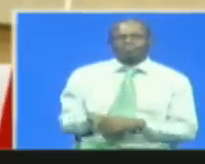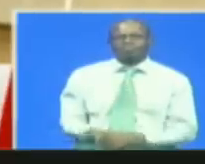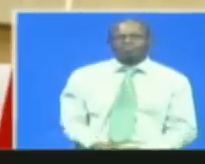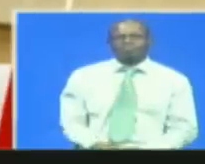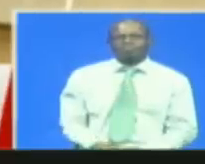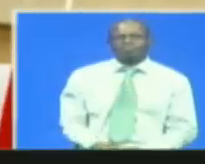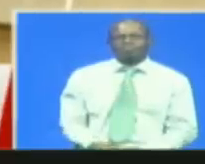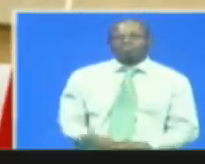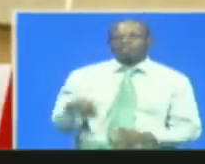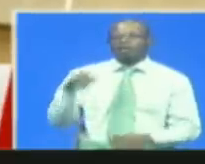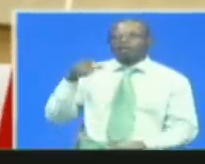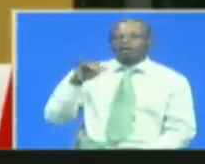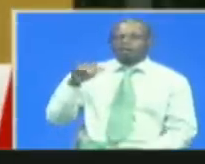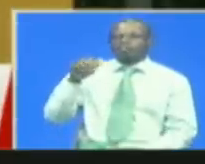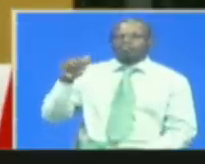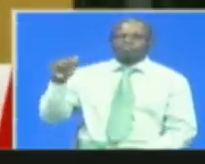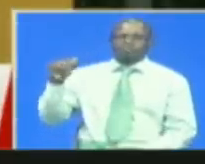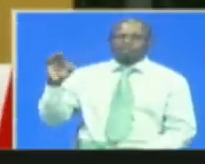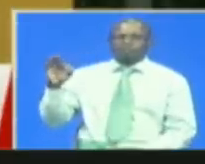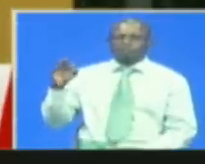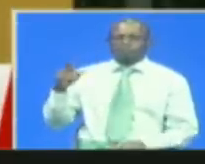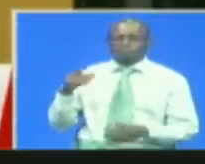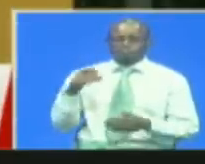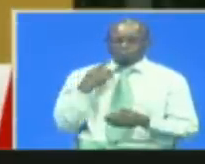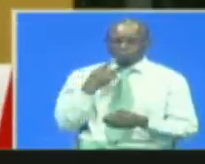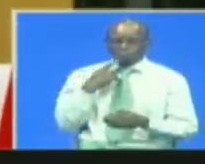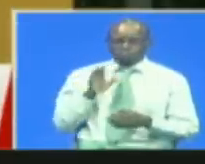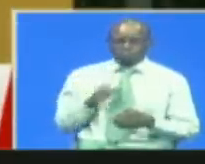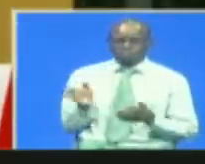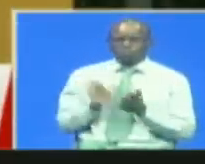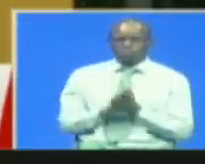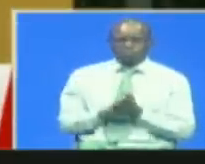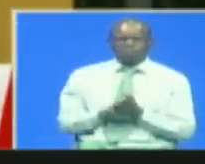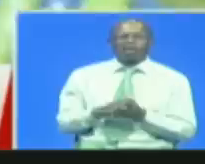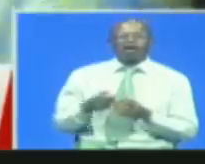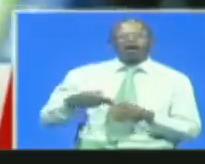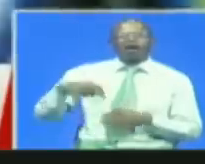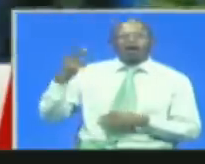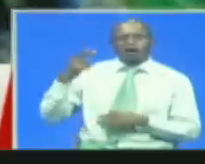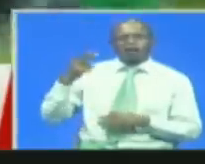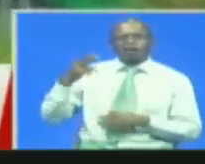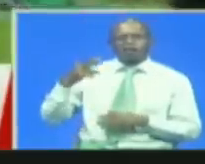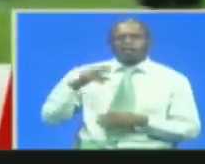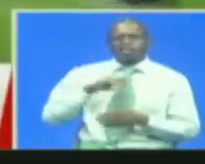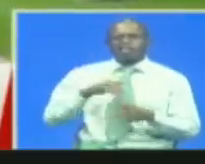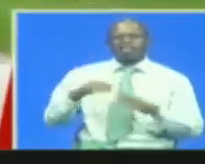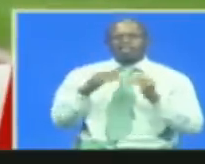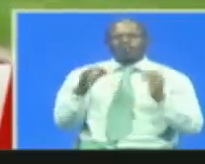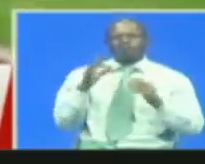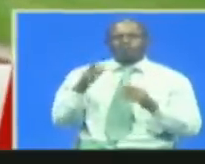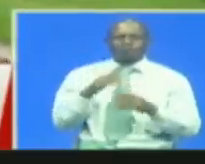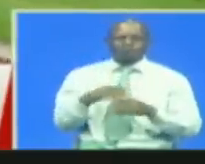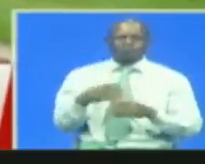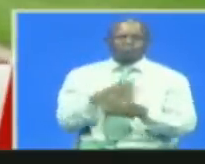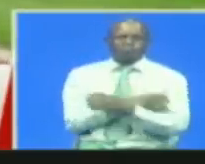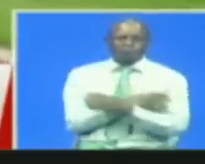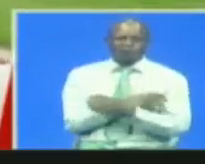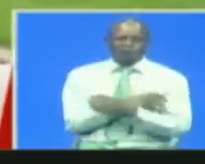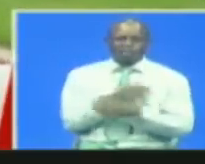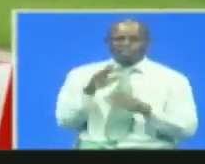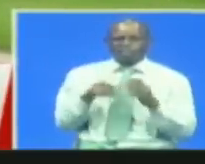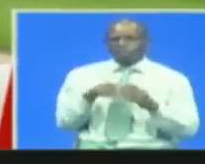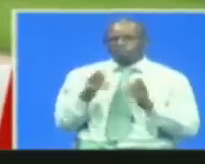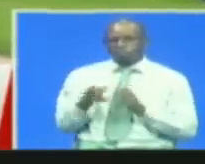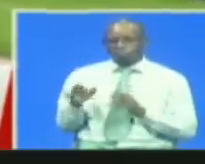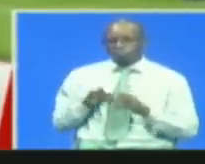The IAAF decision that women with elevated testosterone levels will have to take suppressive treatment to keep it below 5 nanomoles per